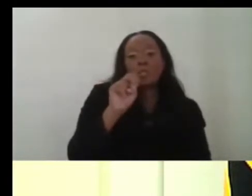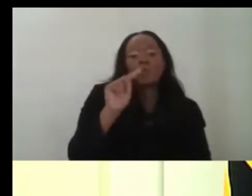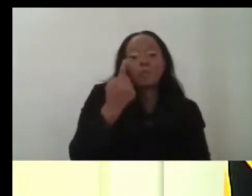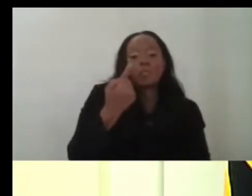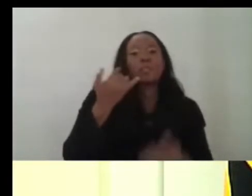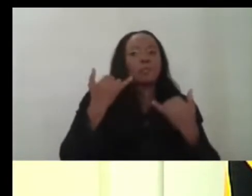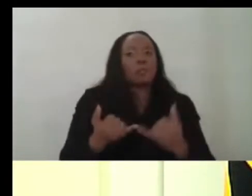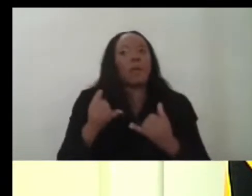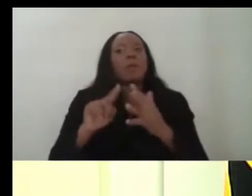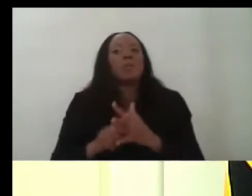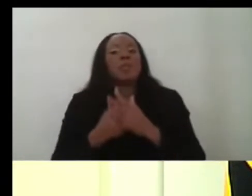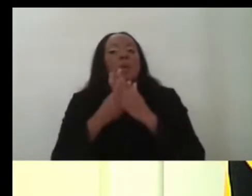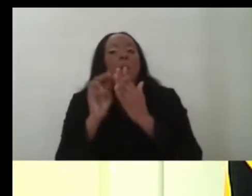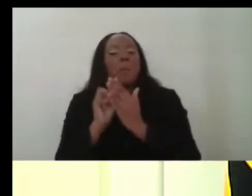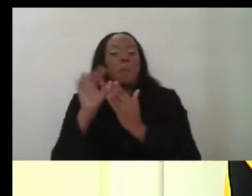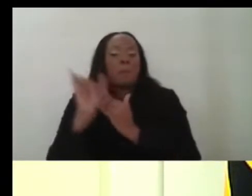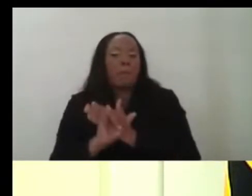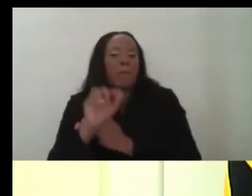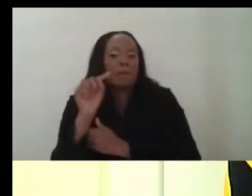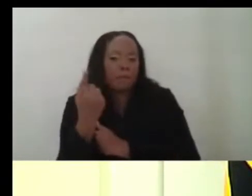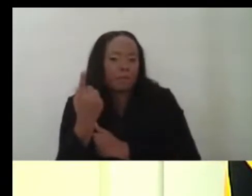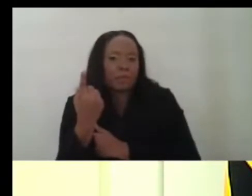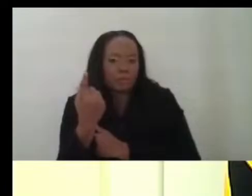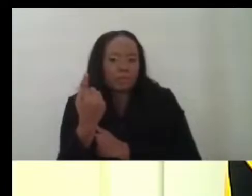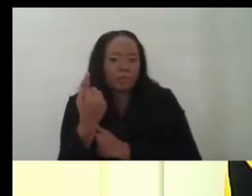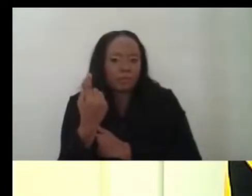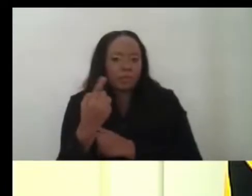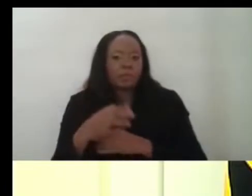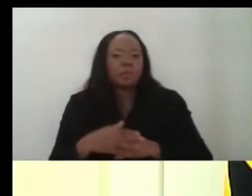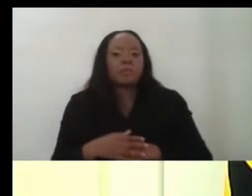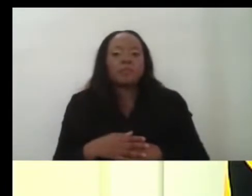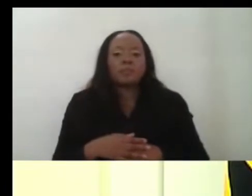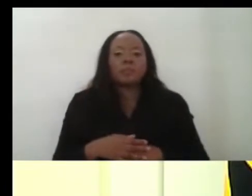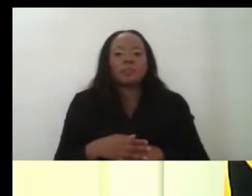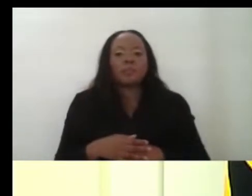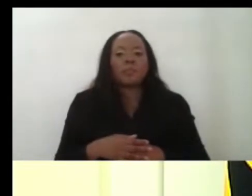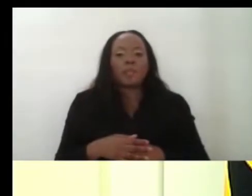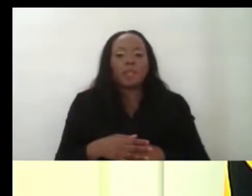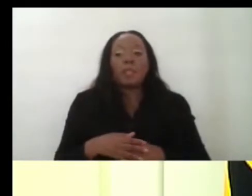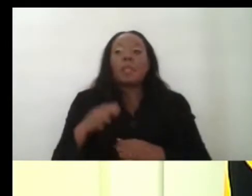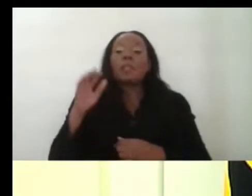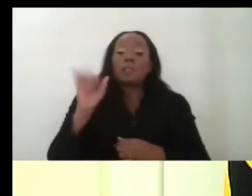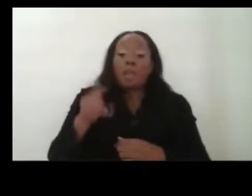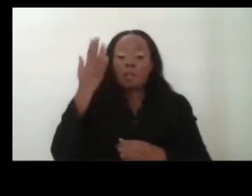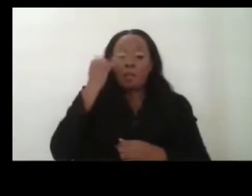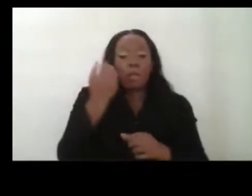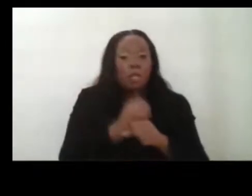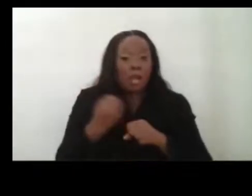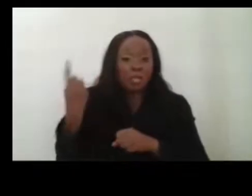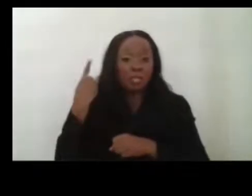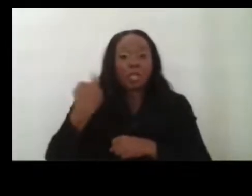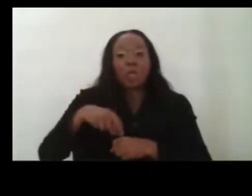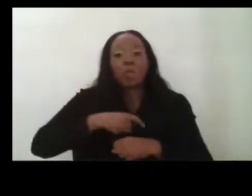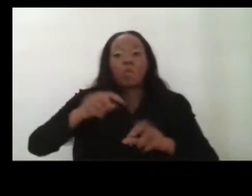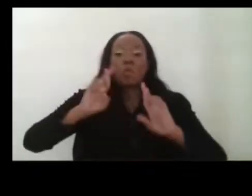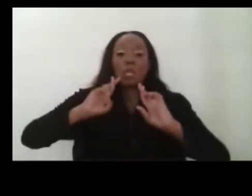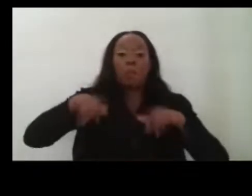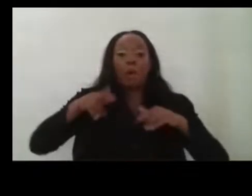frankly, I think it was because we did that last year that we were able to respond as quickly as we did to Beryl, because everything was in